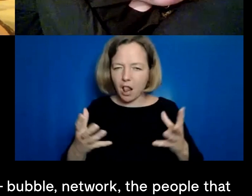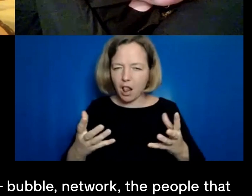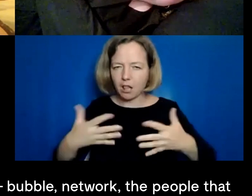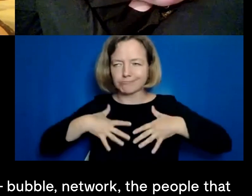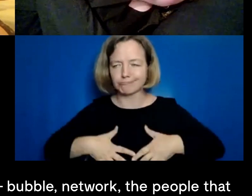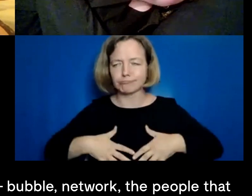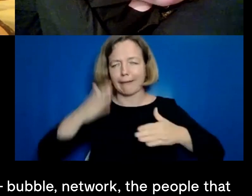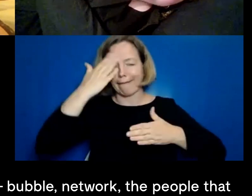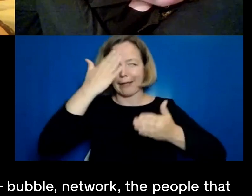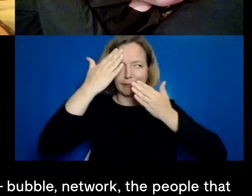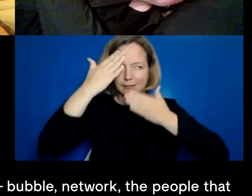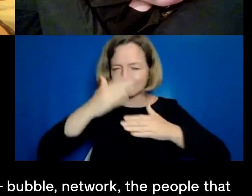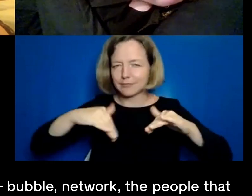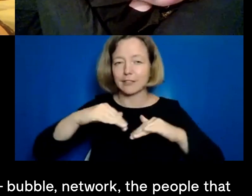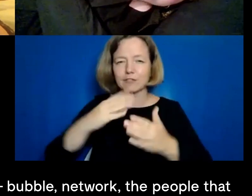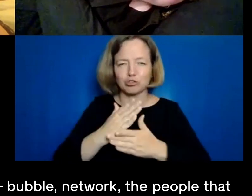on our